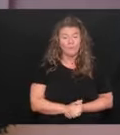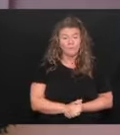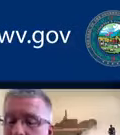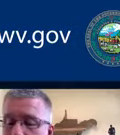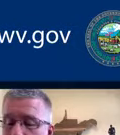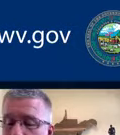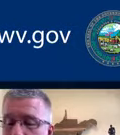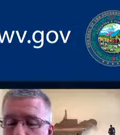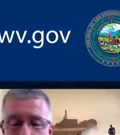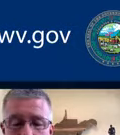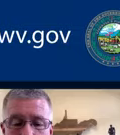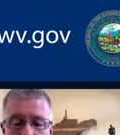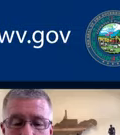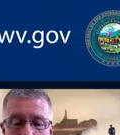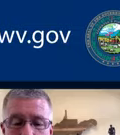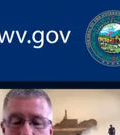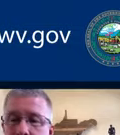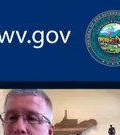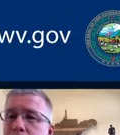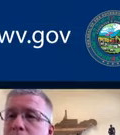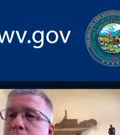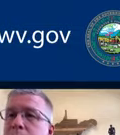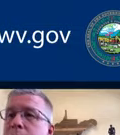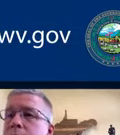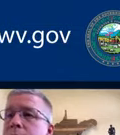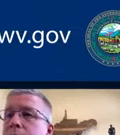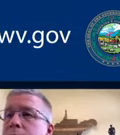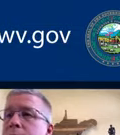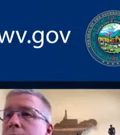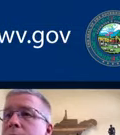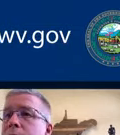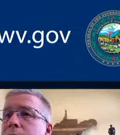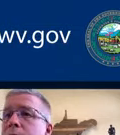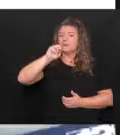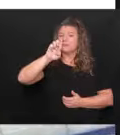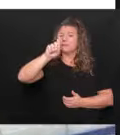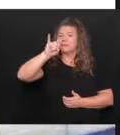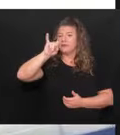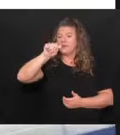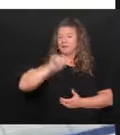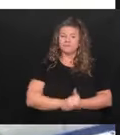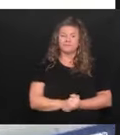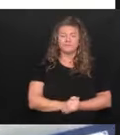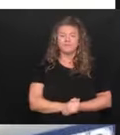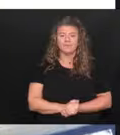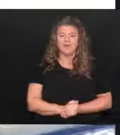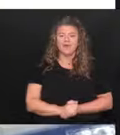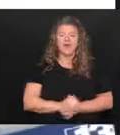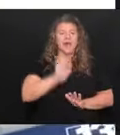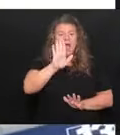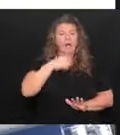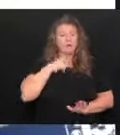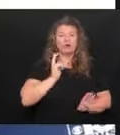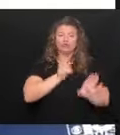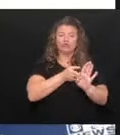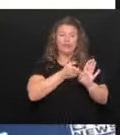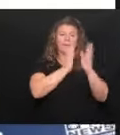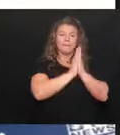All right, thank you, Kenny. Next to Mark Curtis with Nexstar Media. Thank you, and let me join the chorus of voices sending prayers to